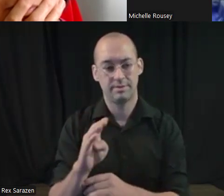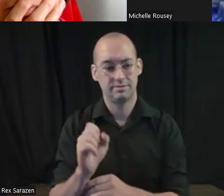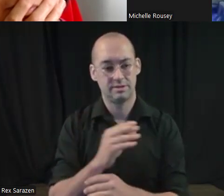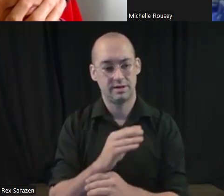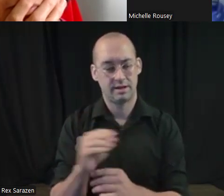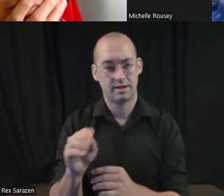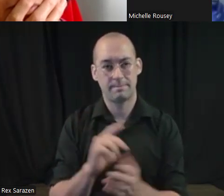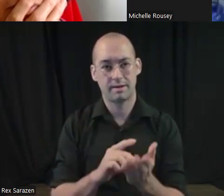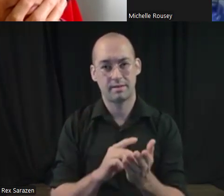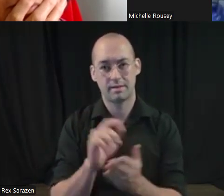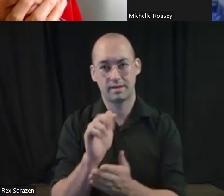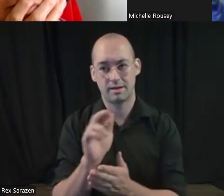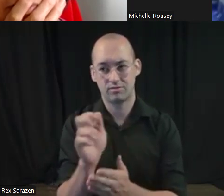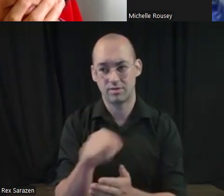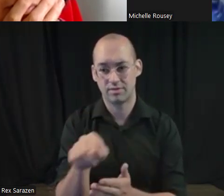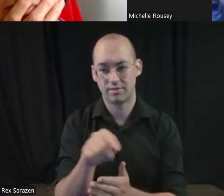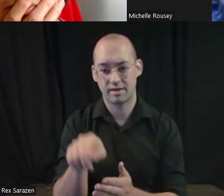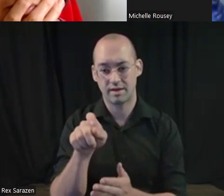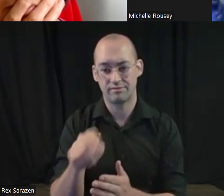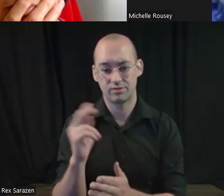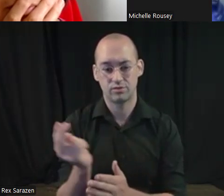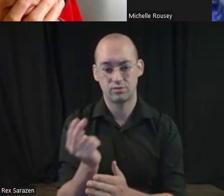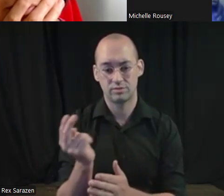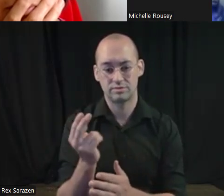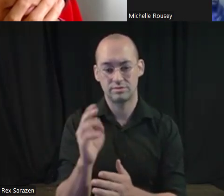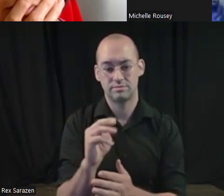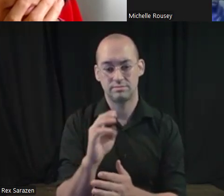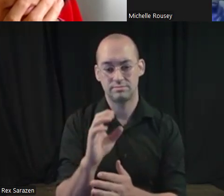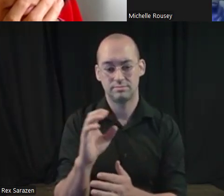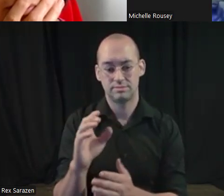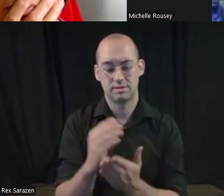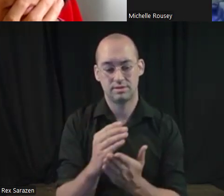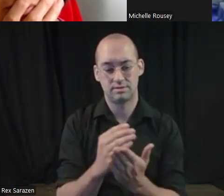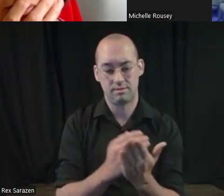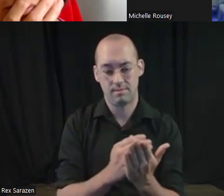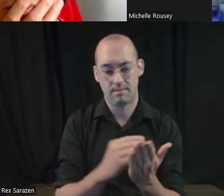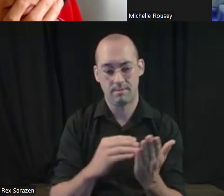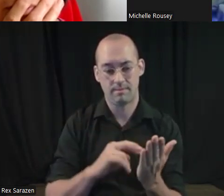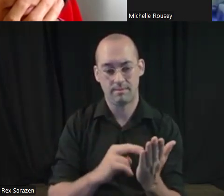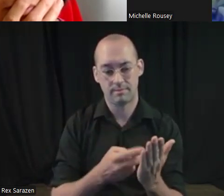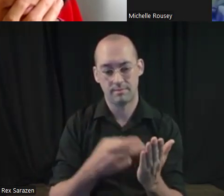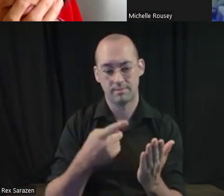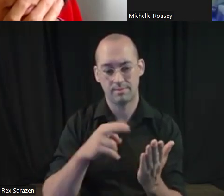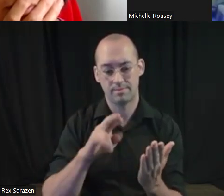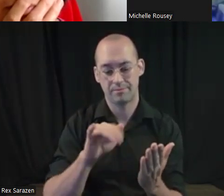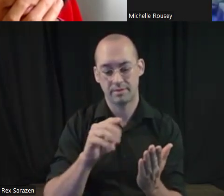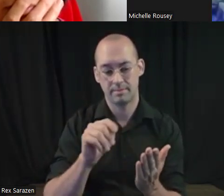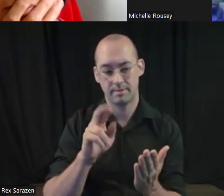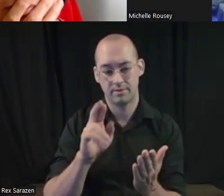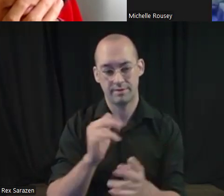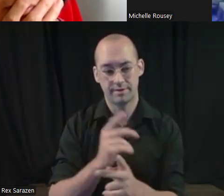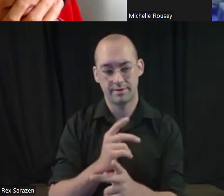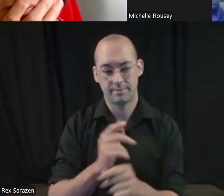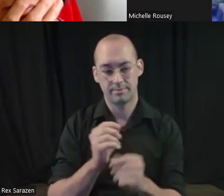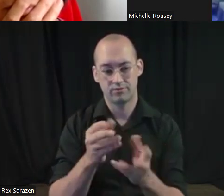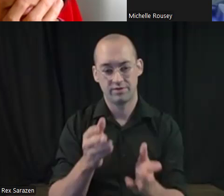care, they have to utilize the MPC list, which means the primary care providers list from